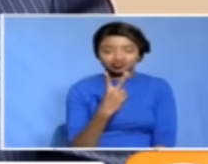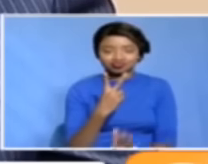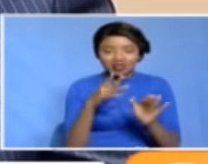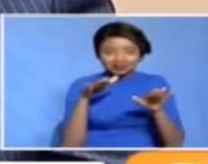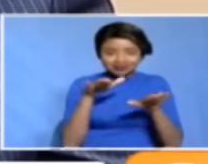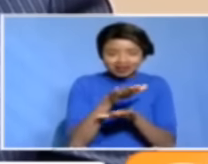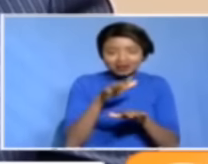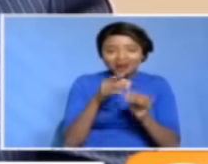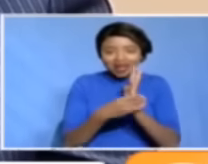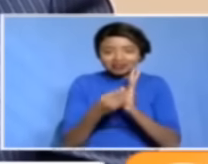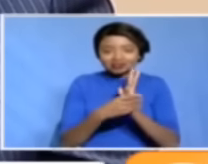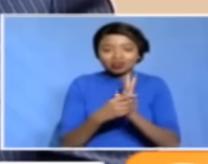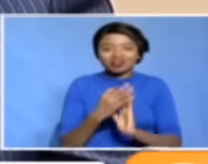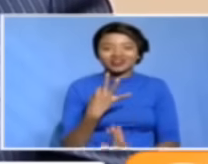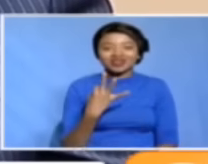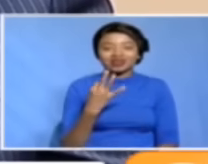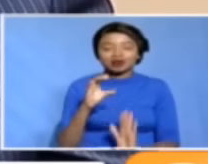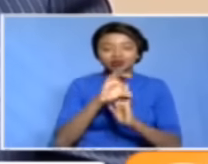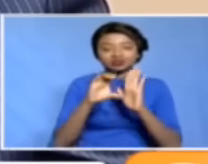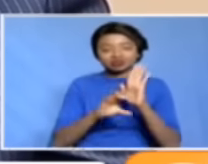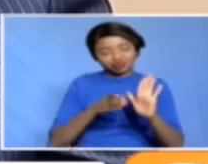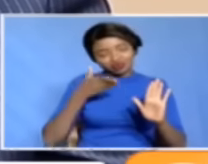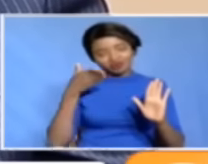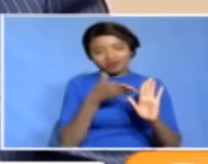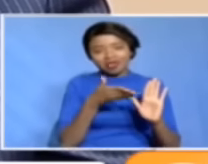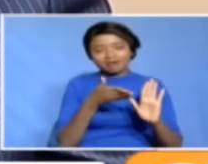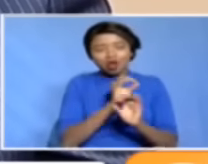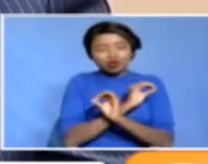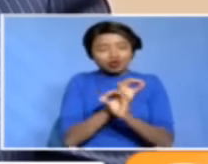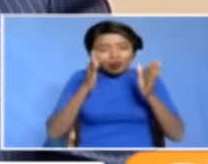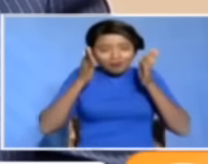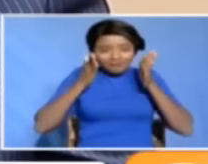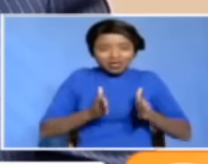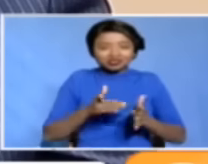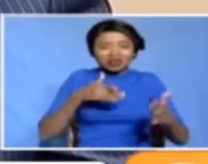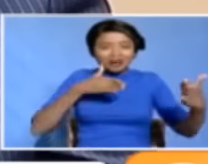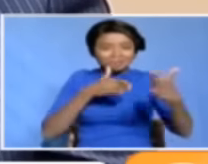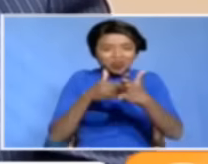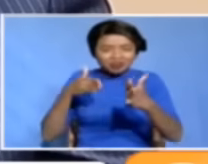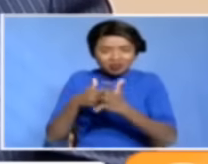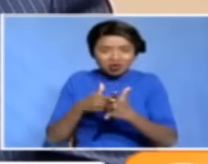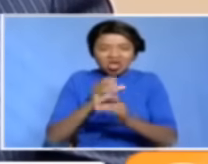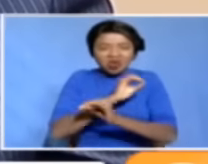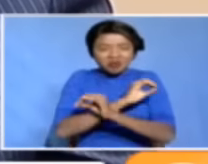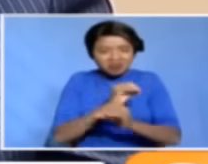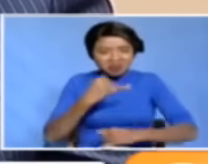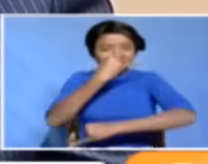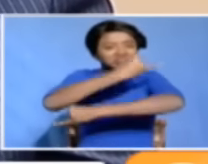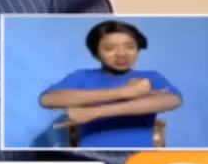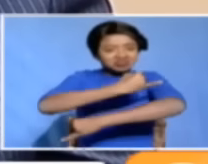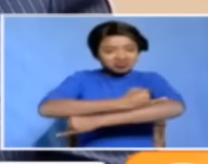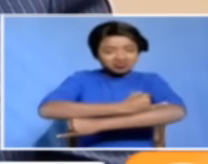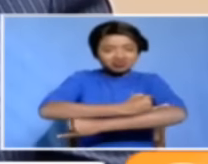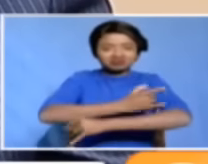sub-Article 3 of the Constitution. Nobody can deny you. Okay. No institution,